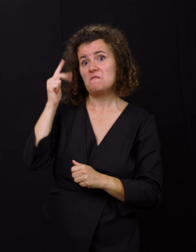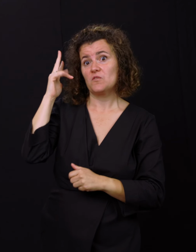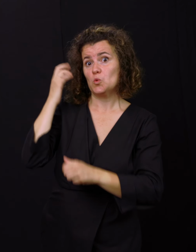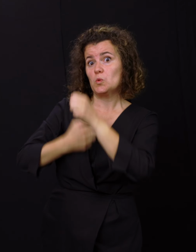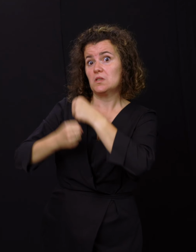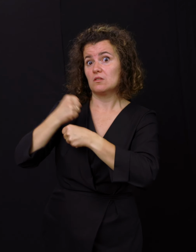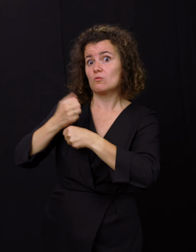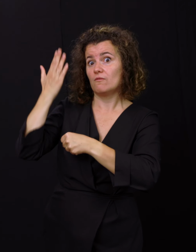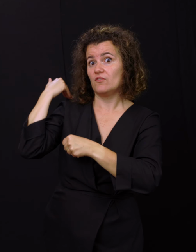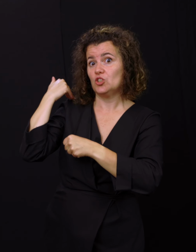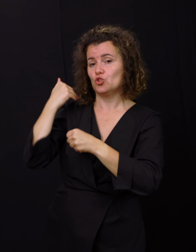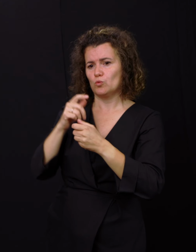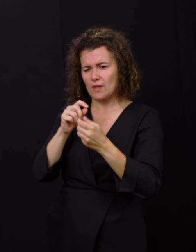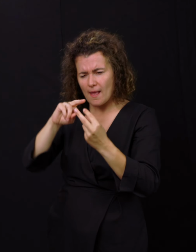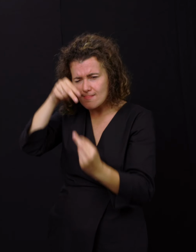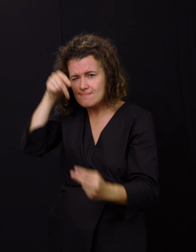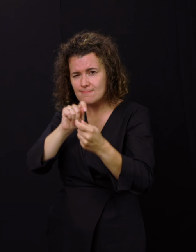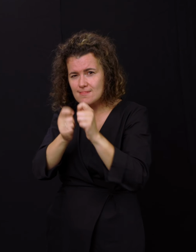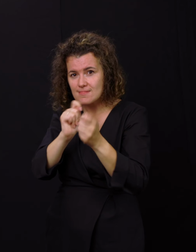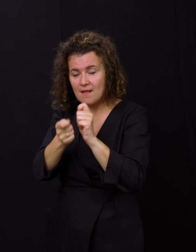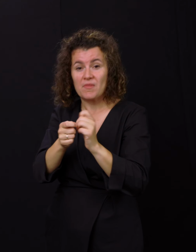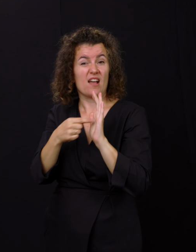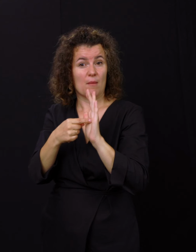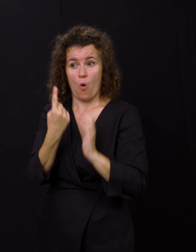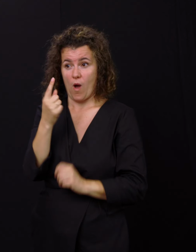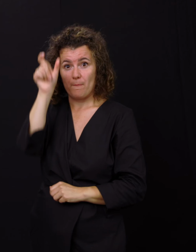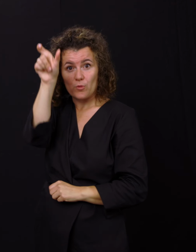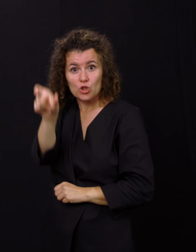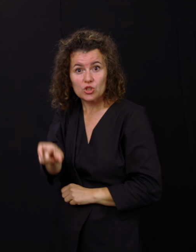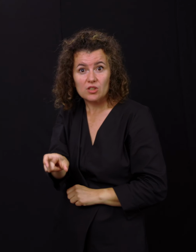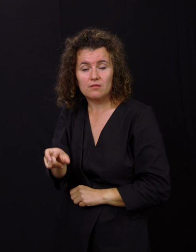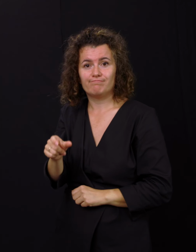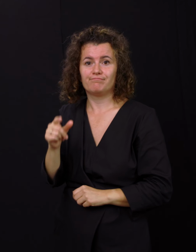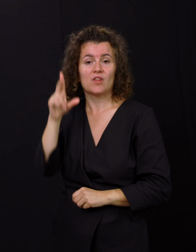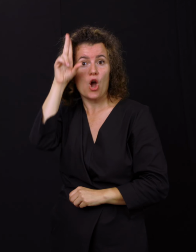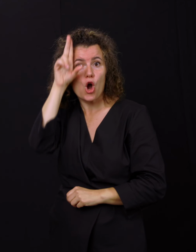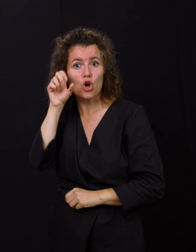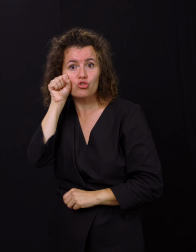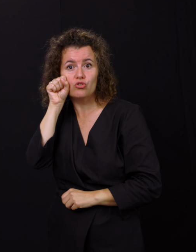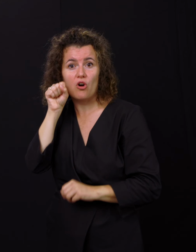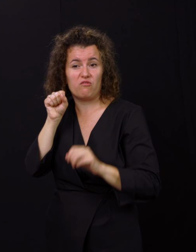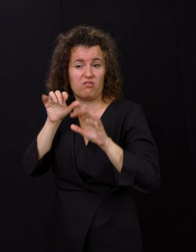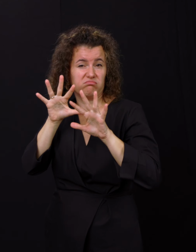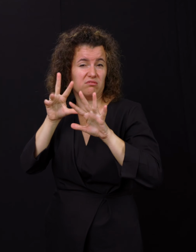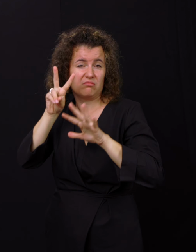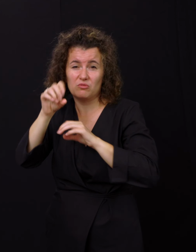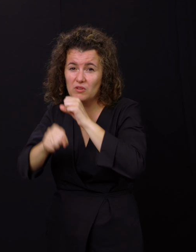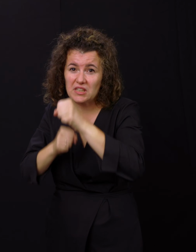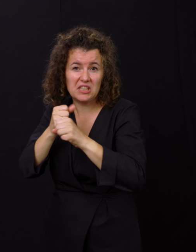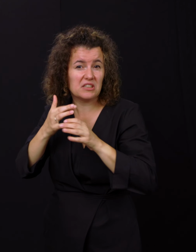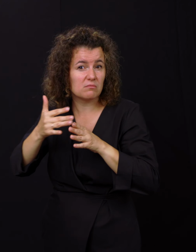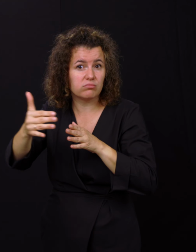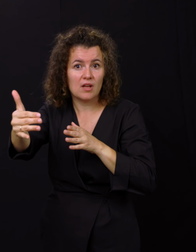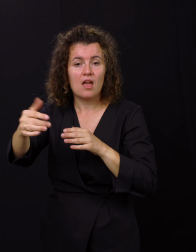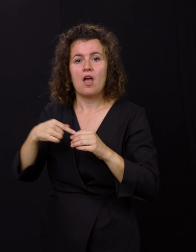Usher syndrome, who has been blind for decades, was treated with this optogenetic vector,